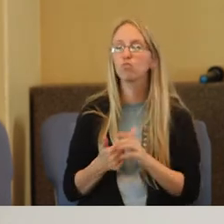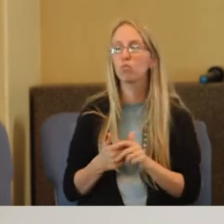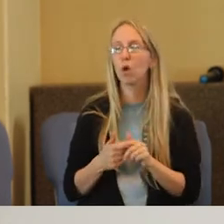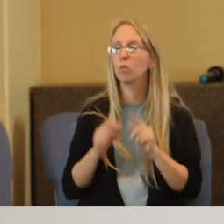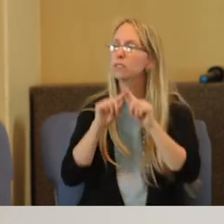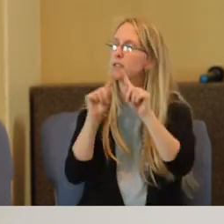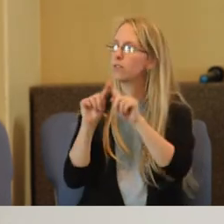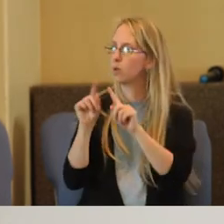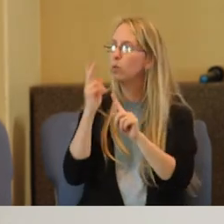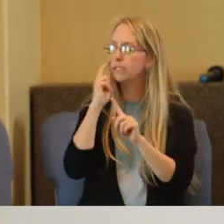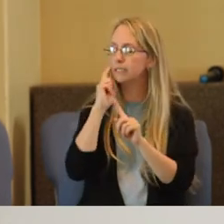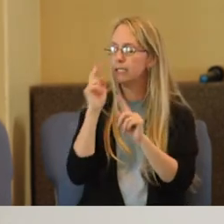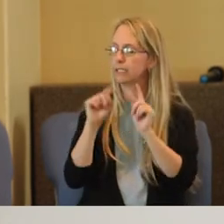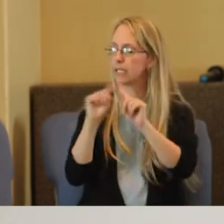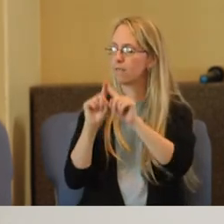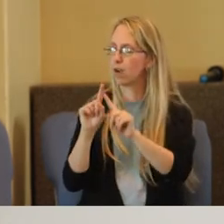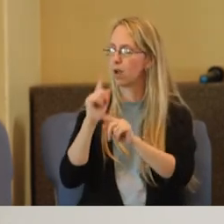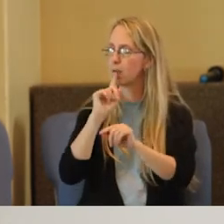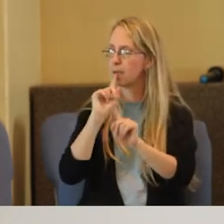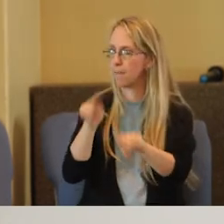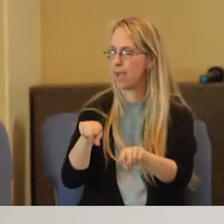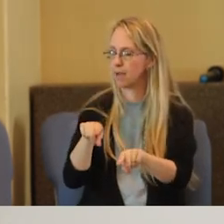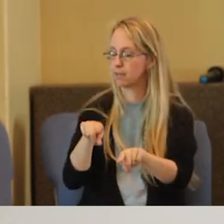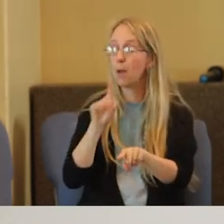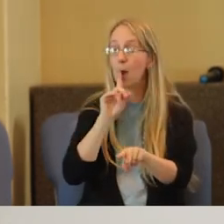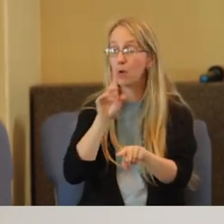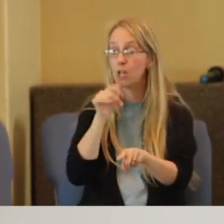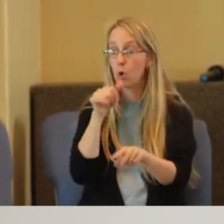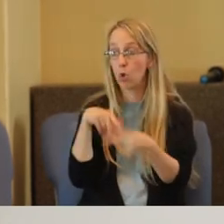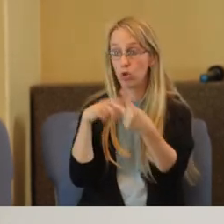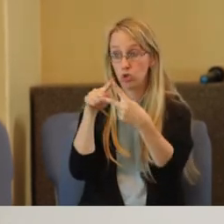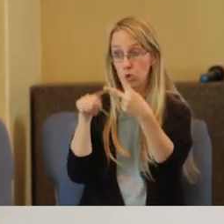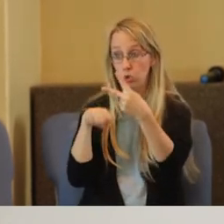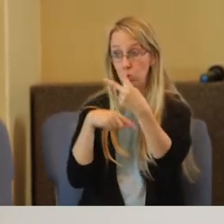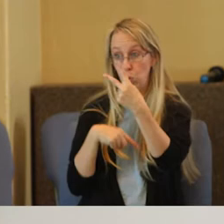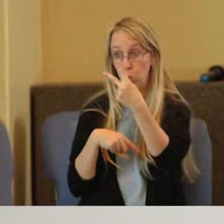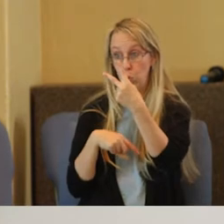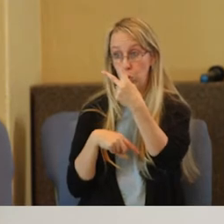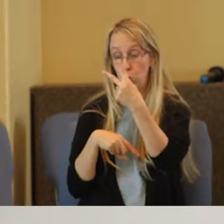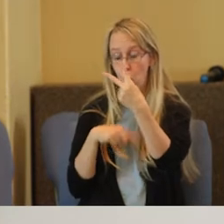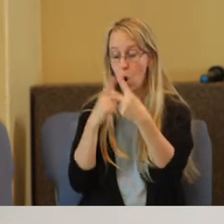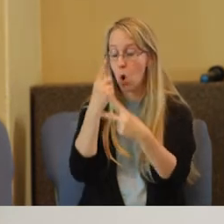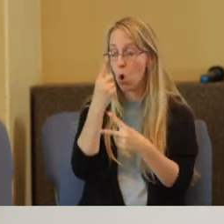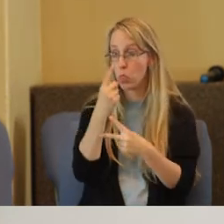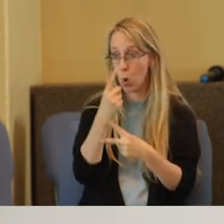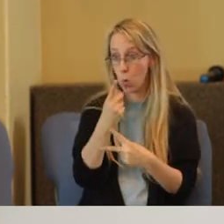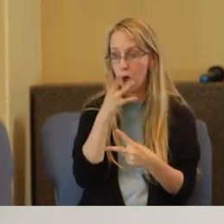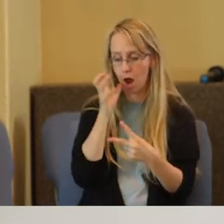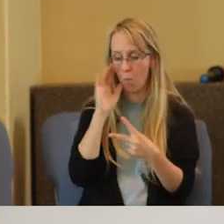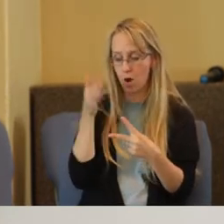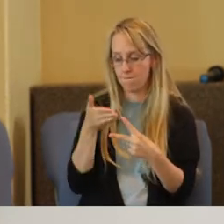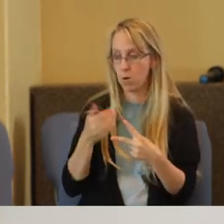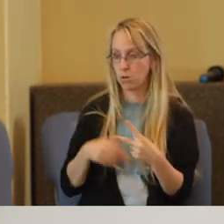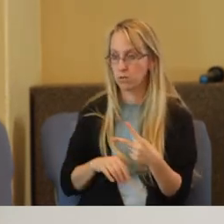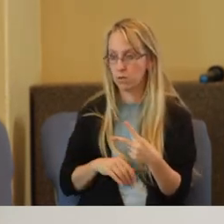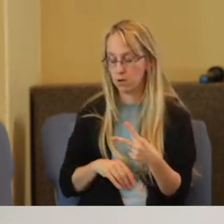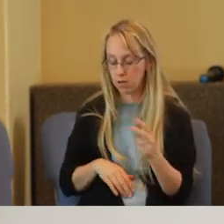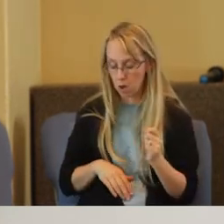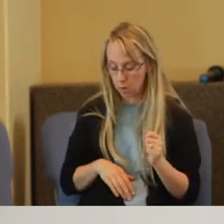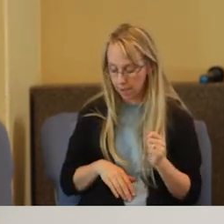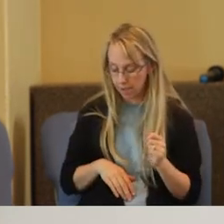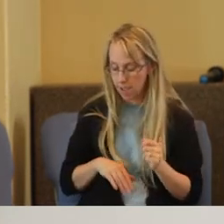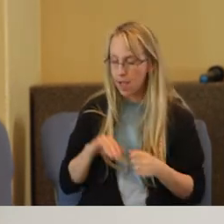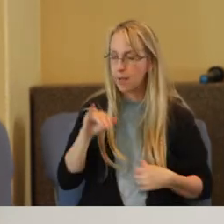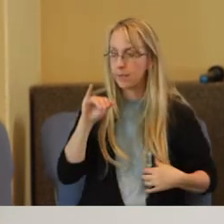different imperatives. But really, there's only two in this passage and one that I want to focus on. And